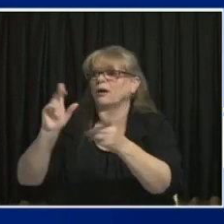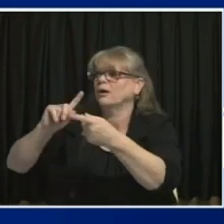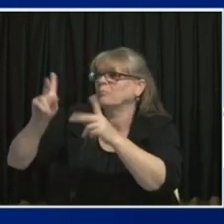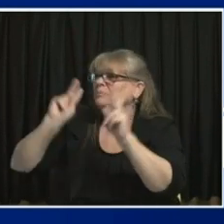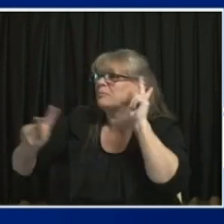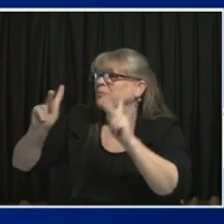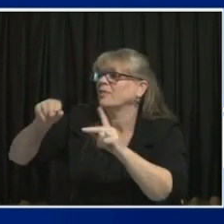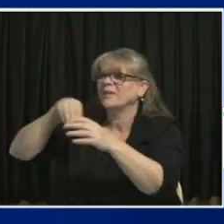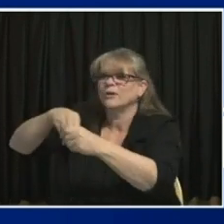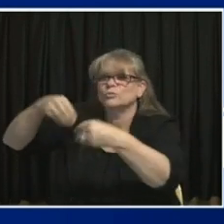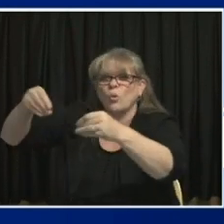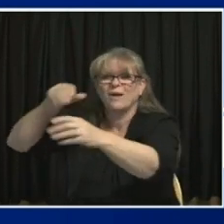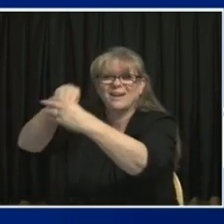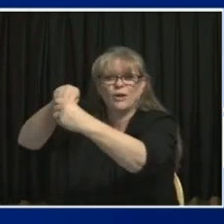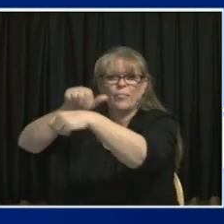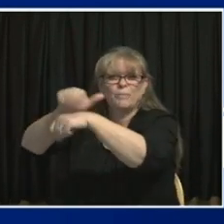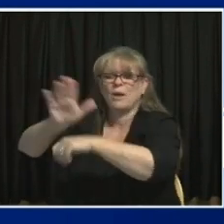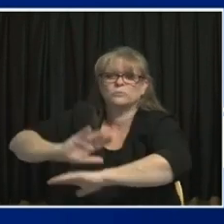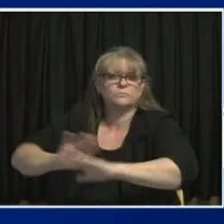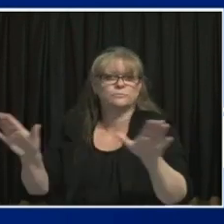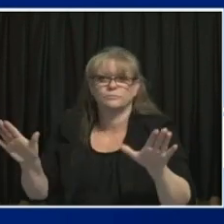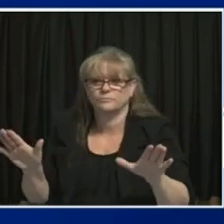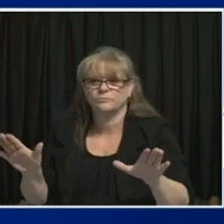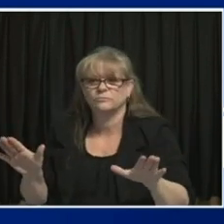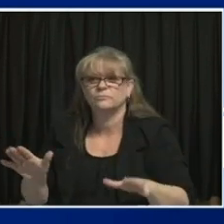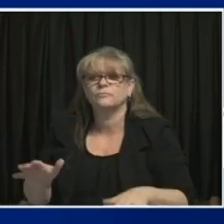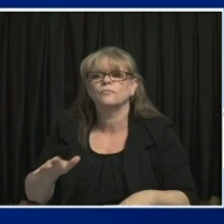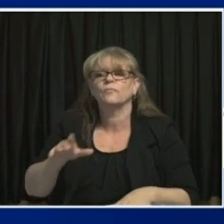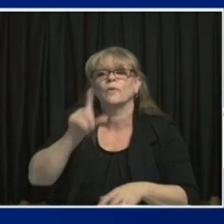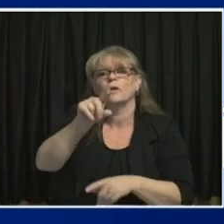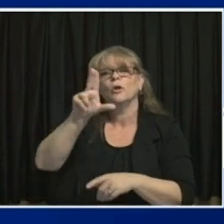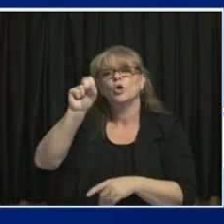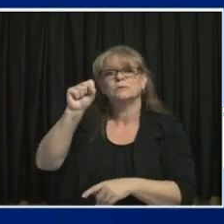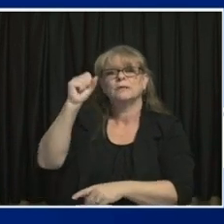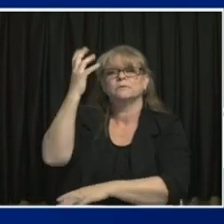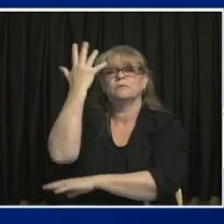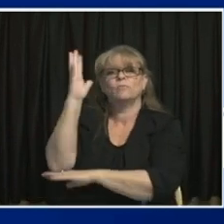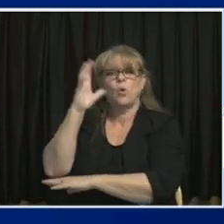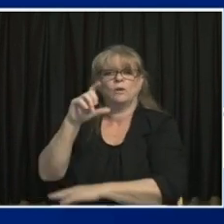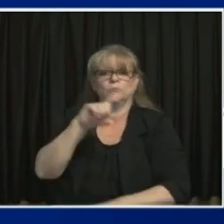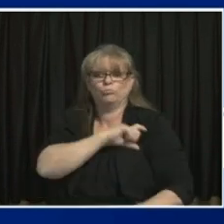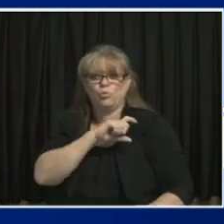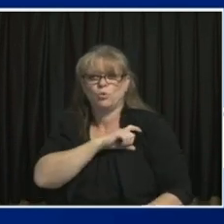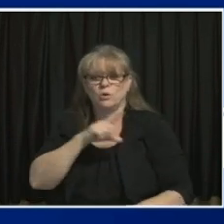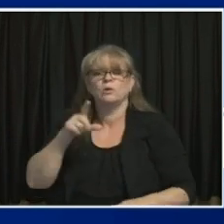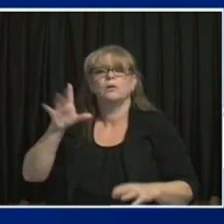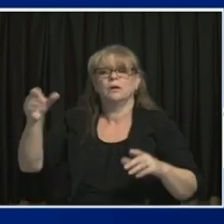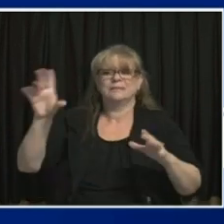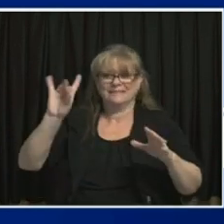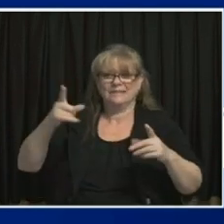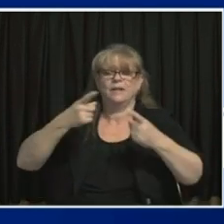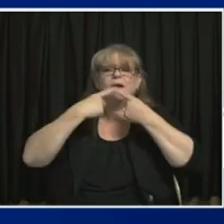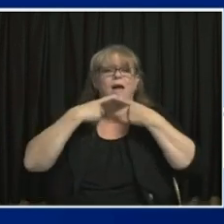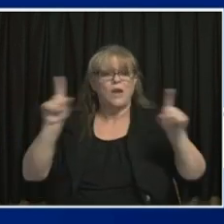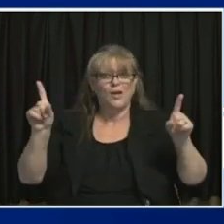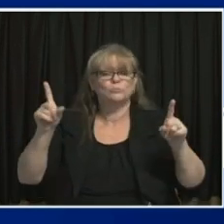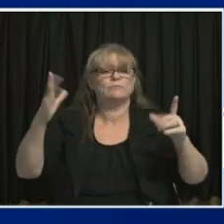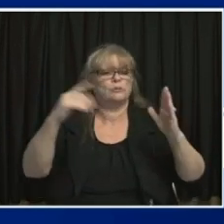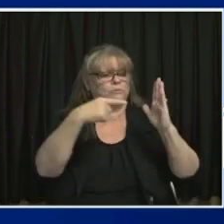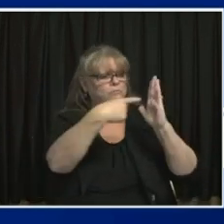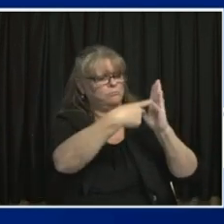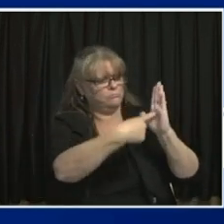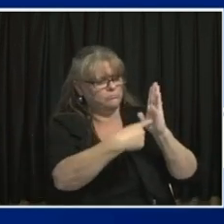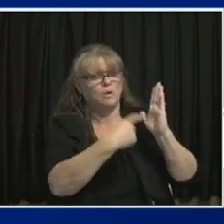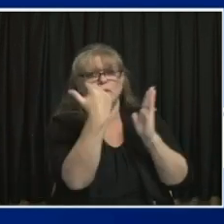will announce their management plan for their developed recreation sites, and we're working with them to provide input and best practices. And the